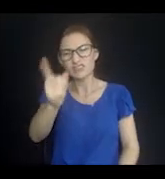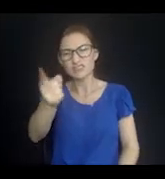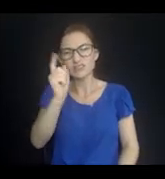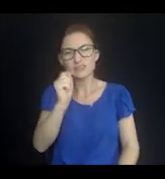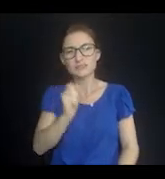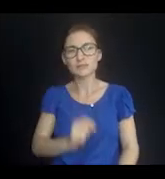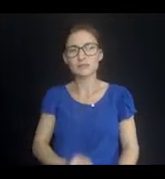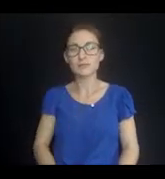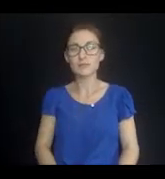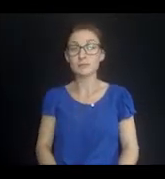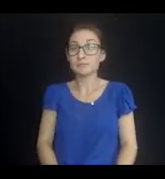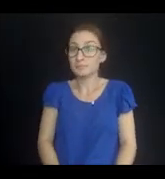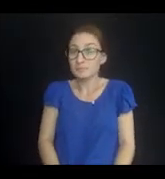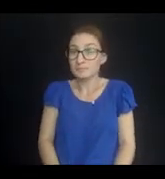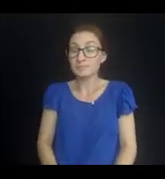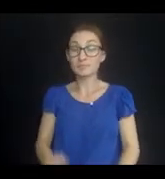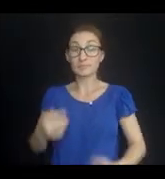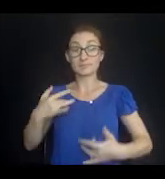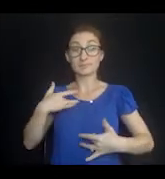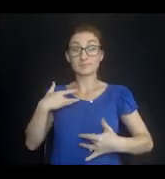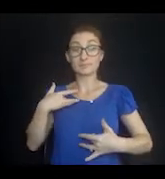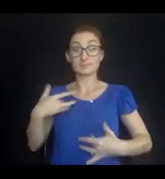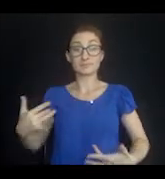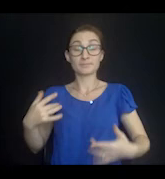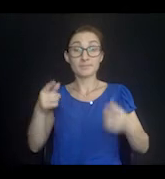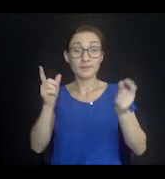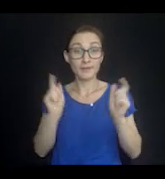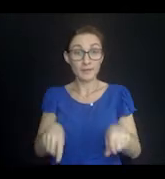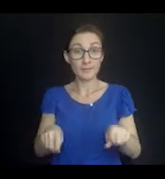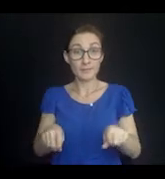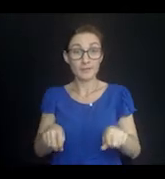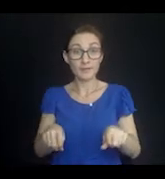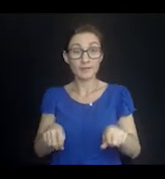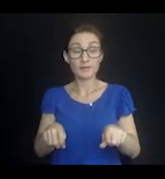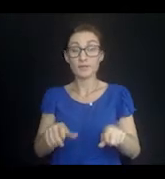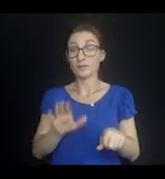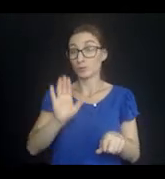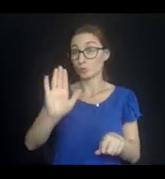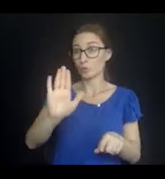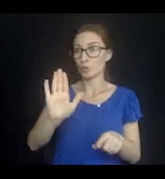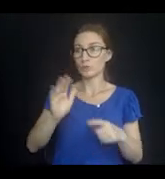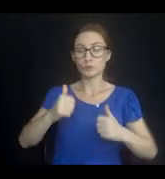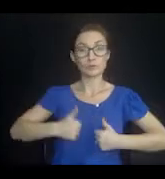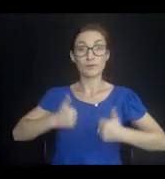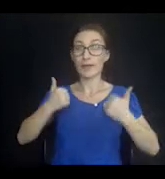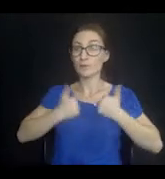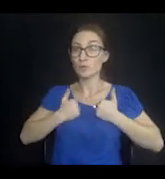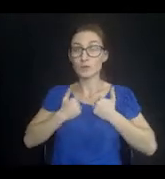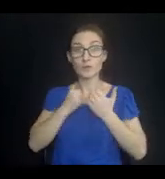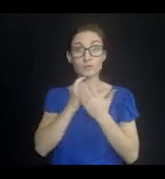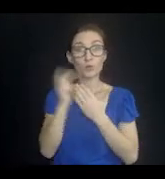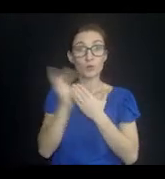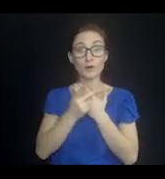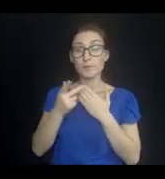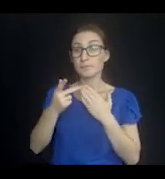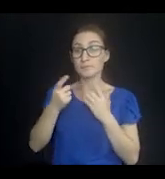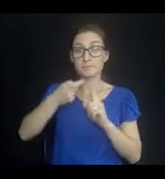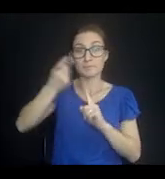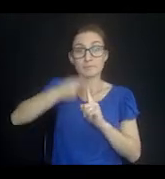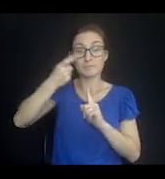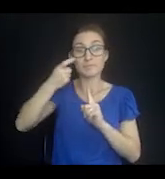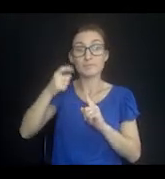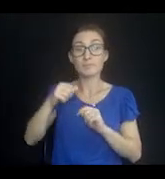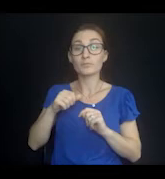dirty, rotten, whatever, and they're just yelling at you. What normally will happen, because it's